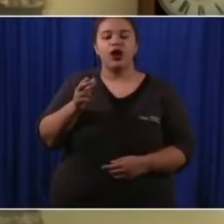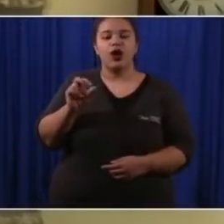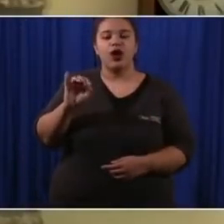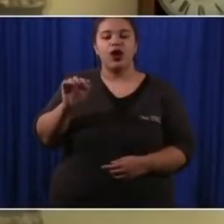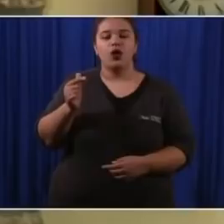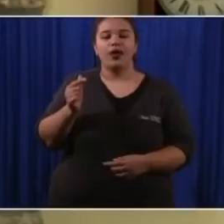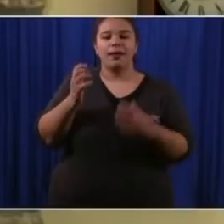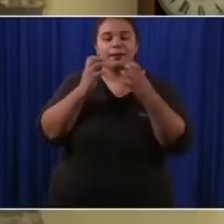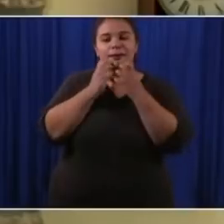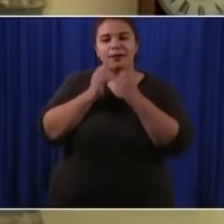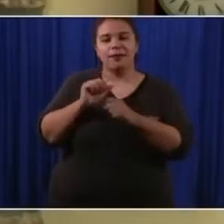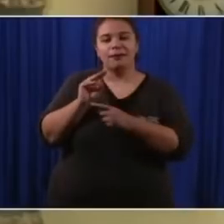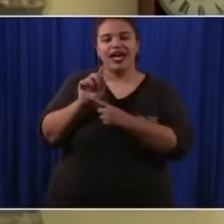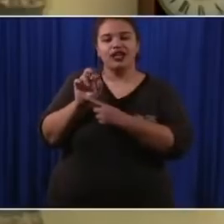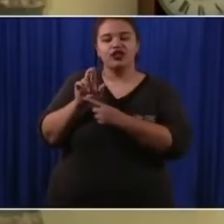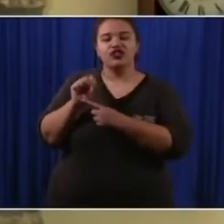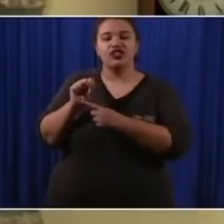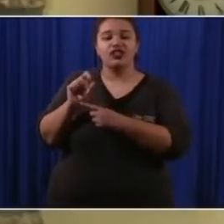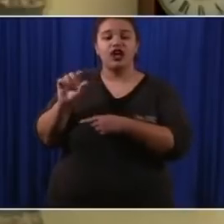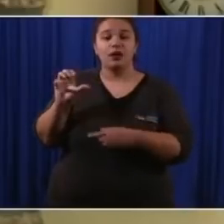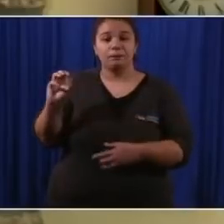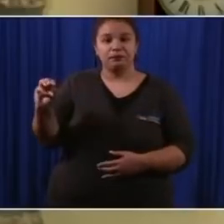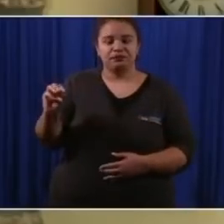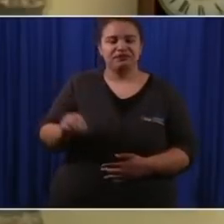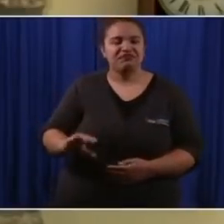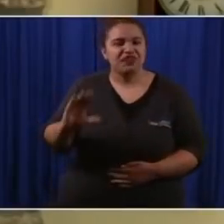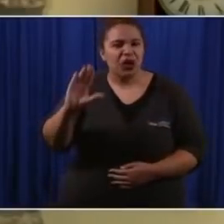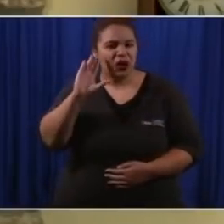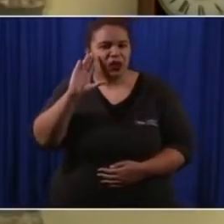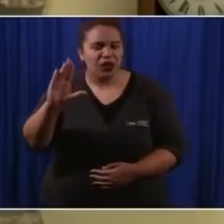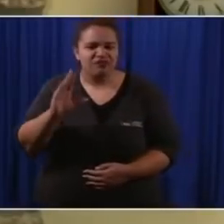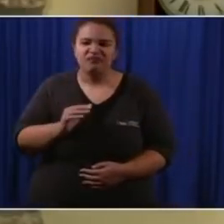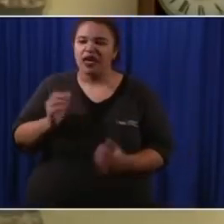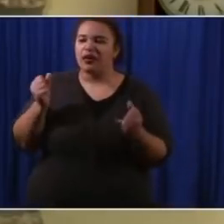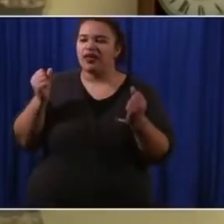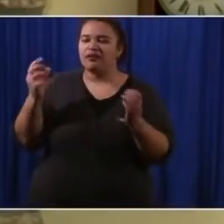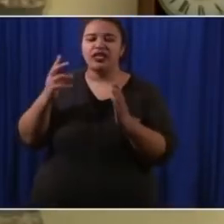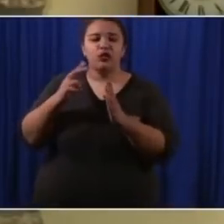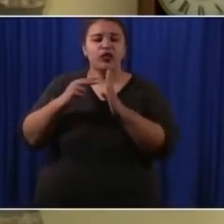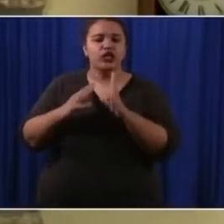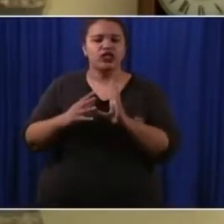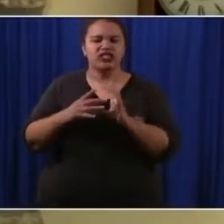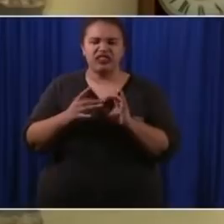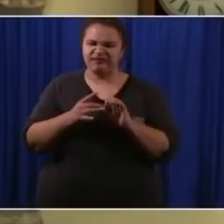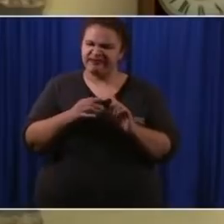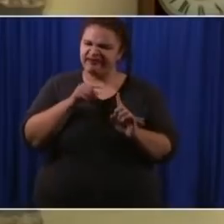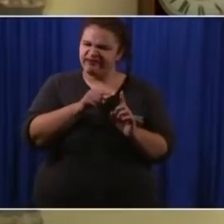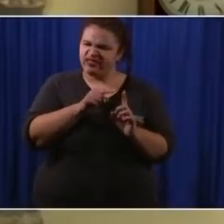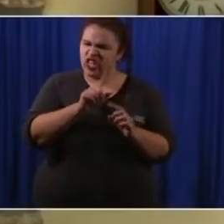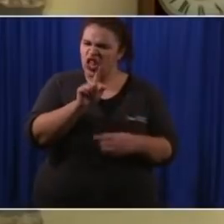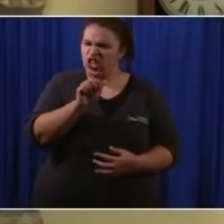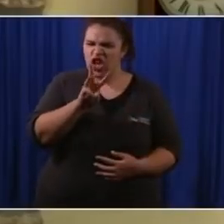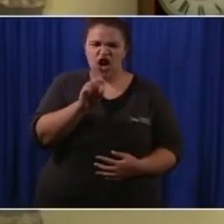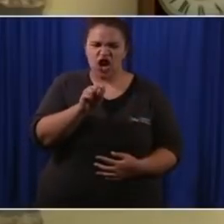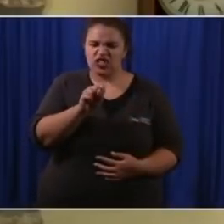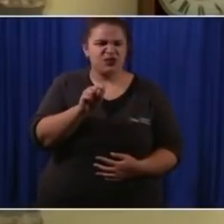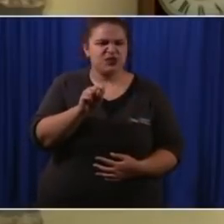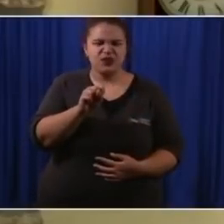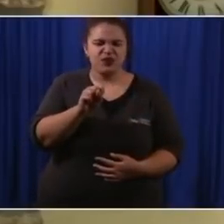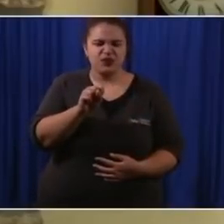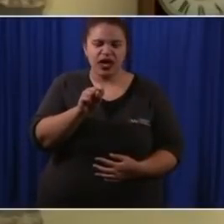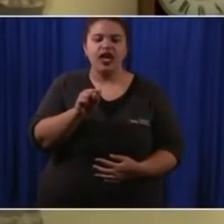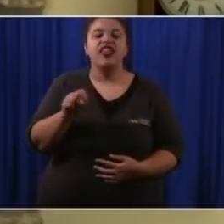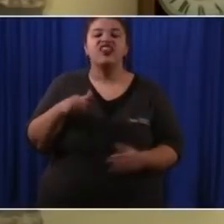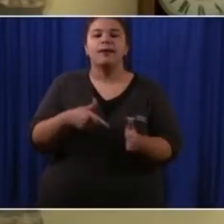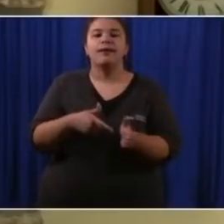hearing from readers who like to remind us that you're not making laws, you're mandating, and these policies mean little to them. How can you change their